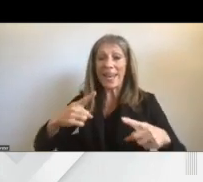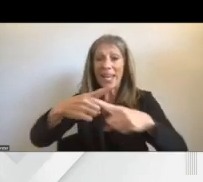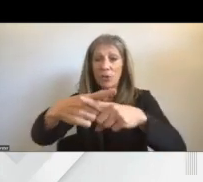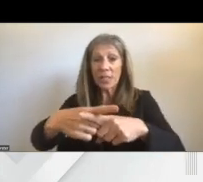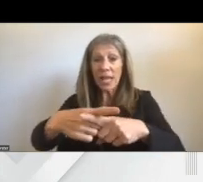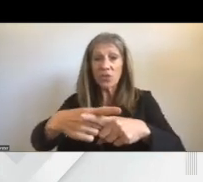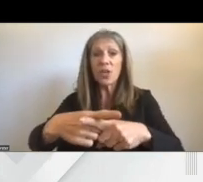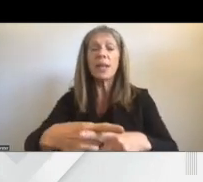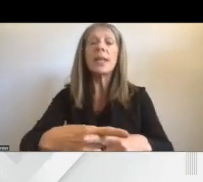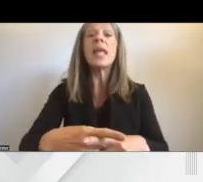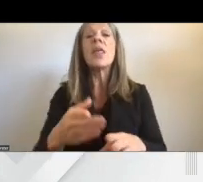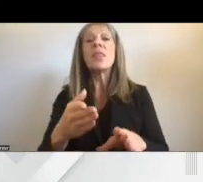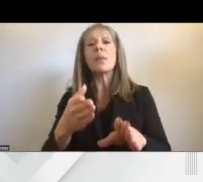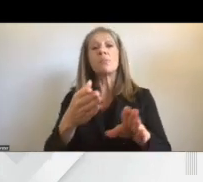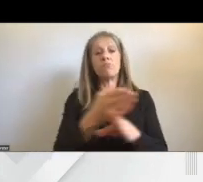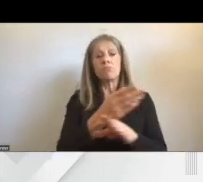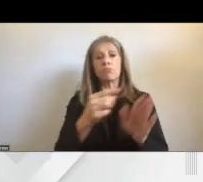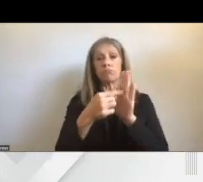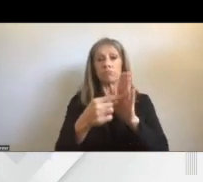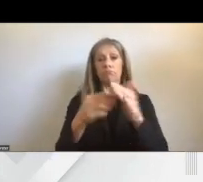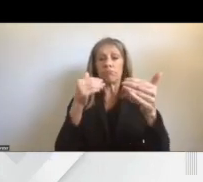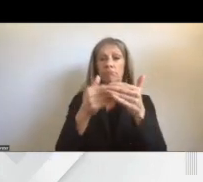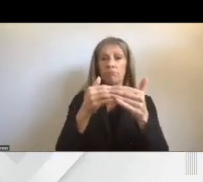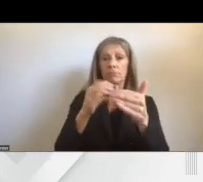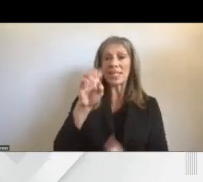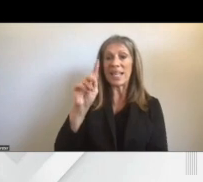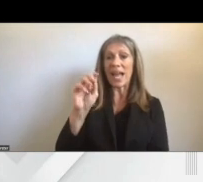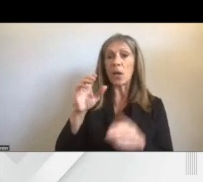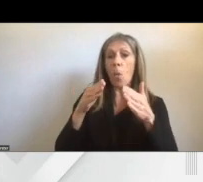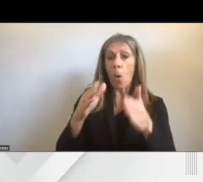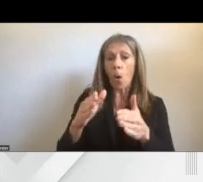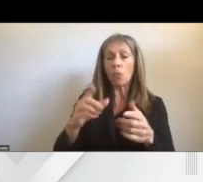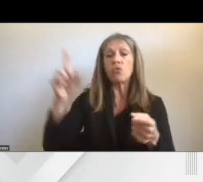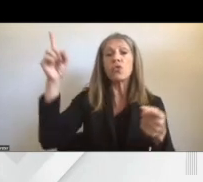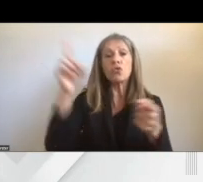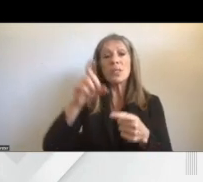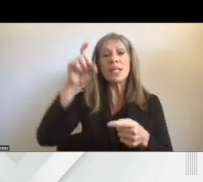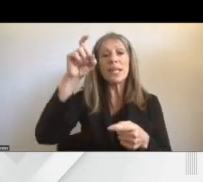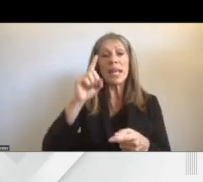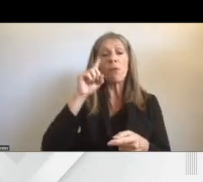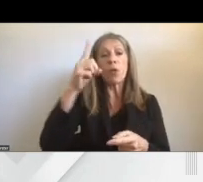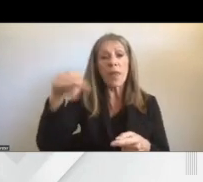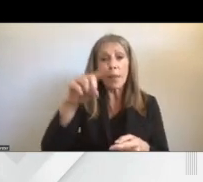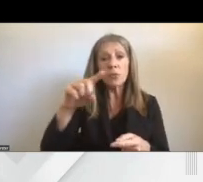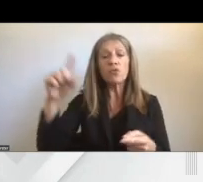detectable edging of channelizing devices, as well as pedestrian signal heads.